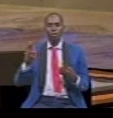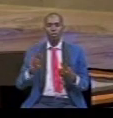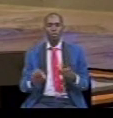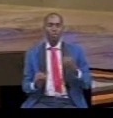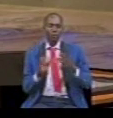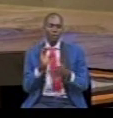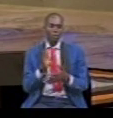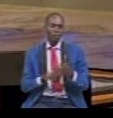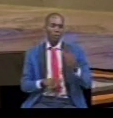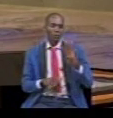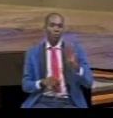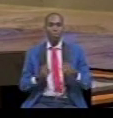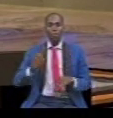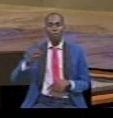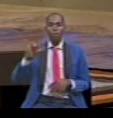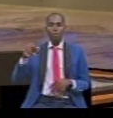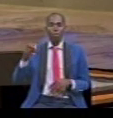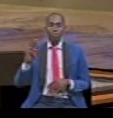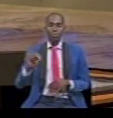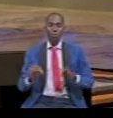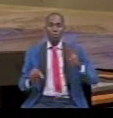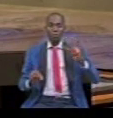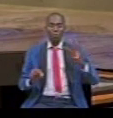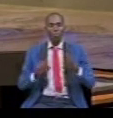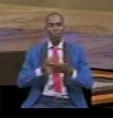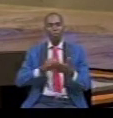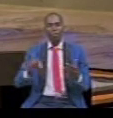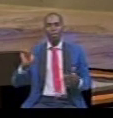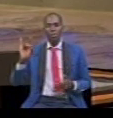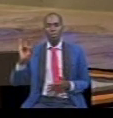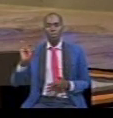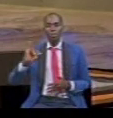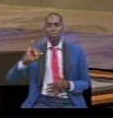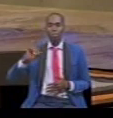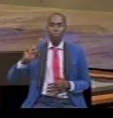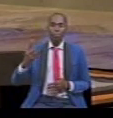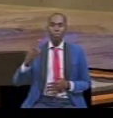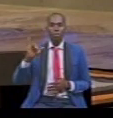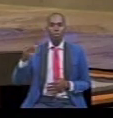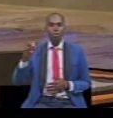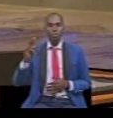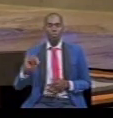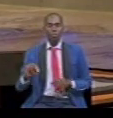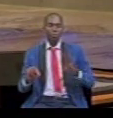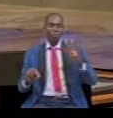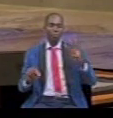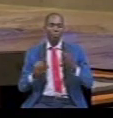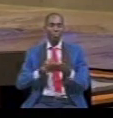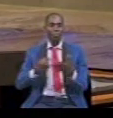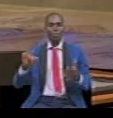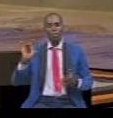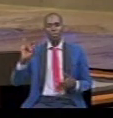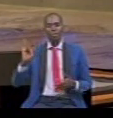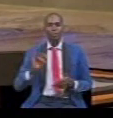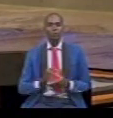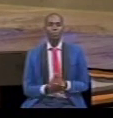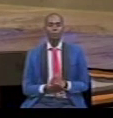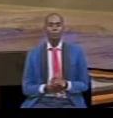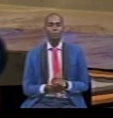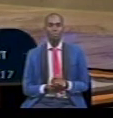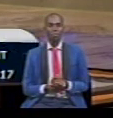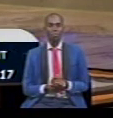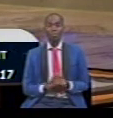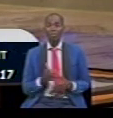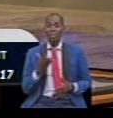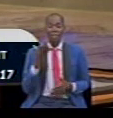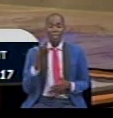4. I'm reading from verse 18. 1 John chapter 4, verse 18. There is